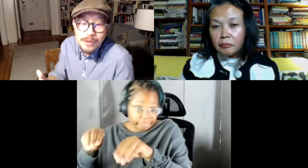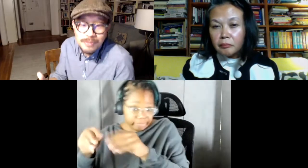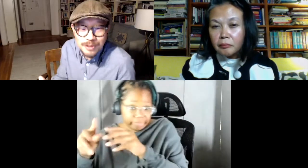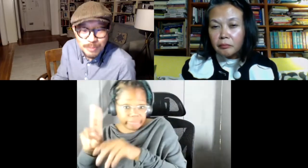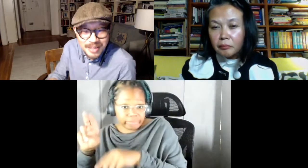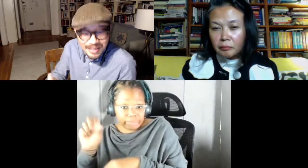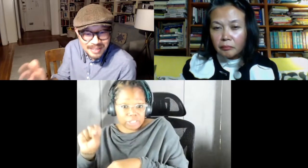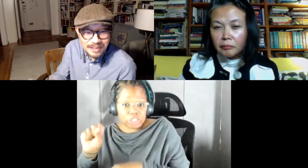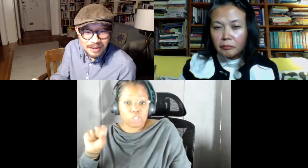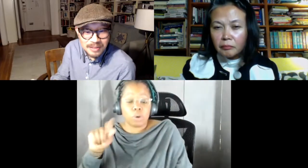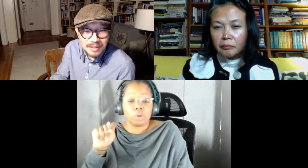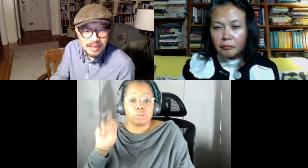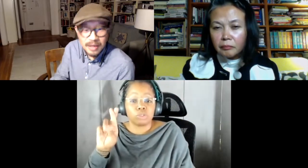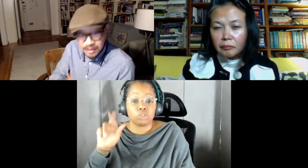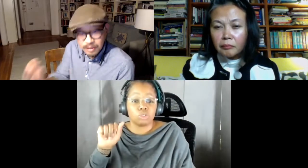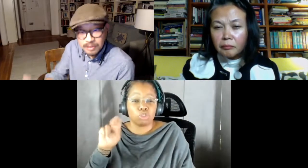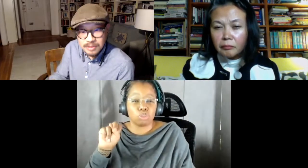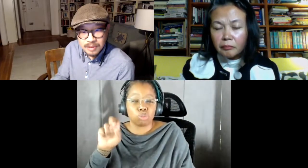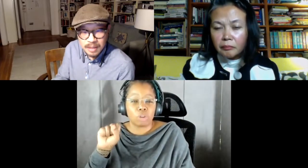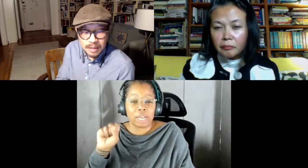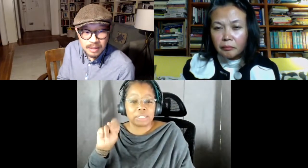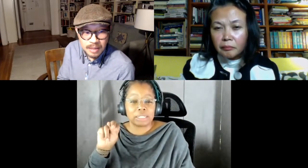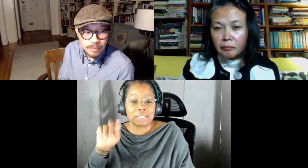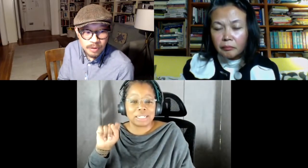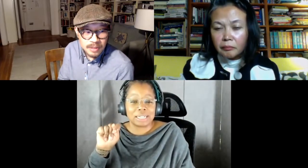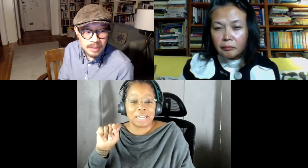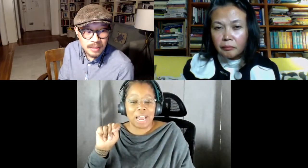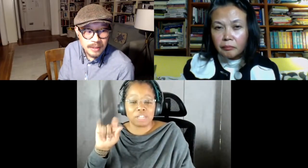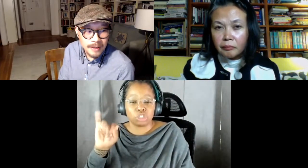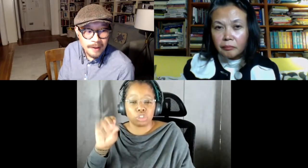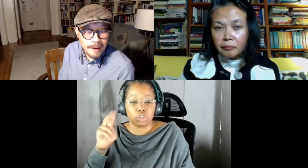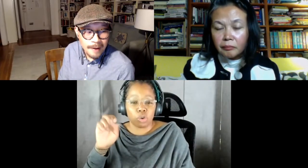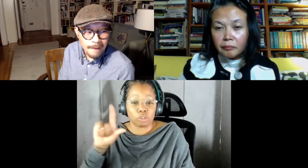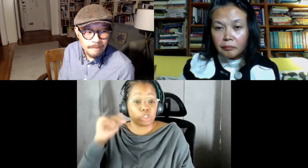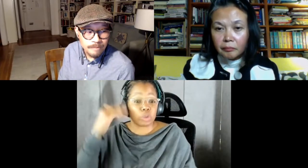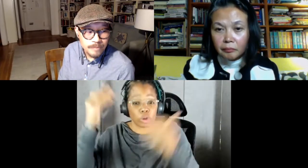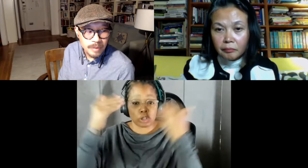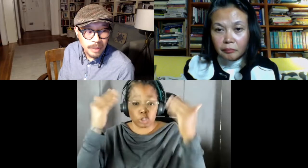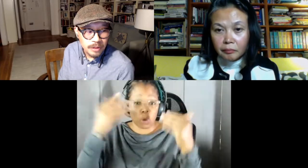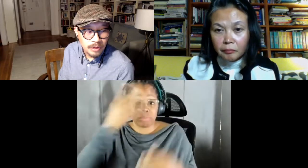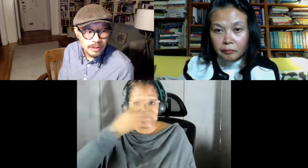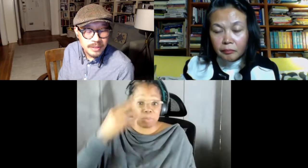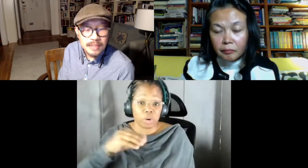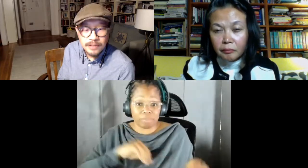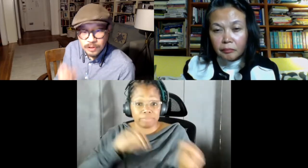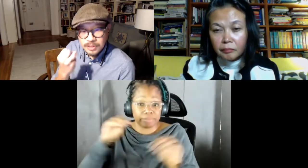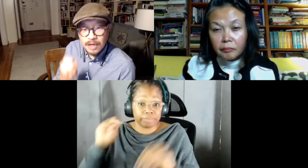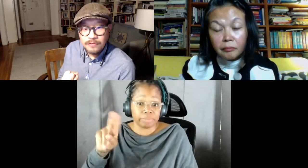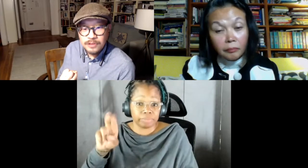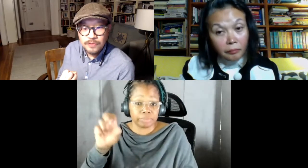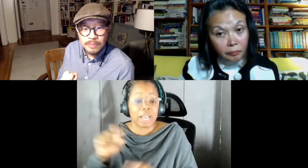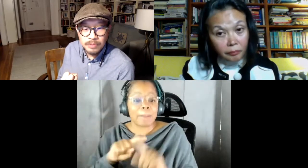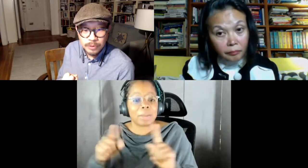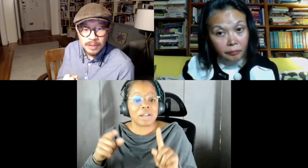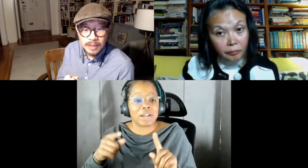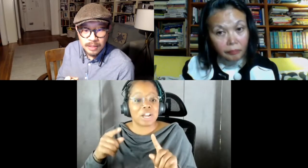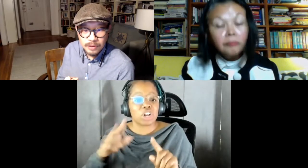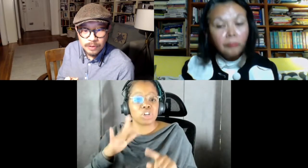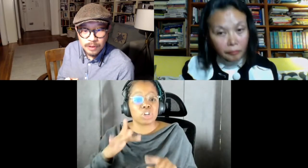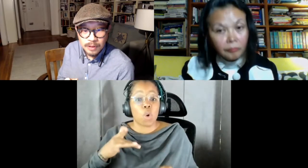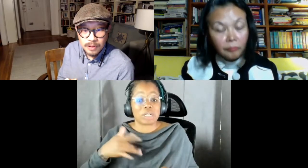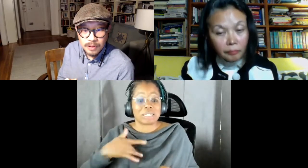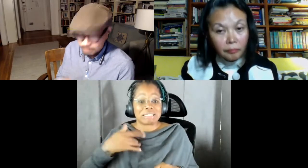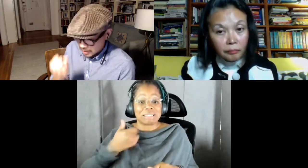fully formed, so to speak, as an adult immigrant. But your sense of yourself is firmly rooted